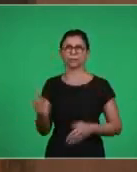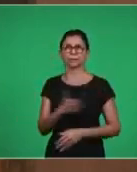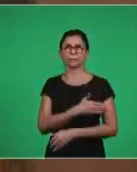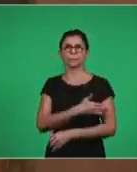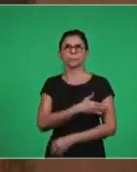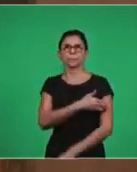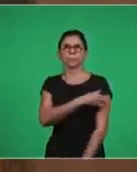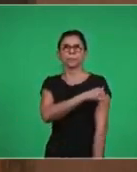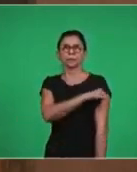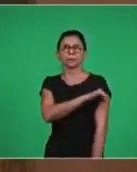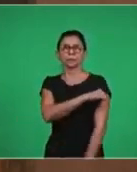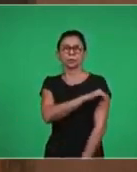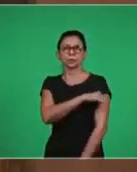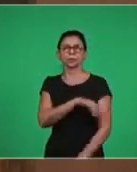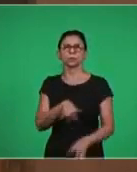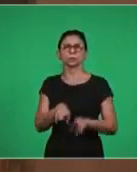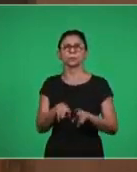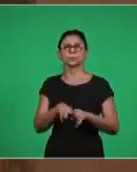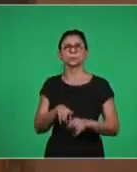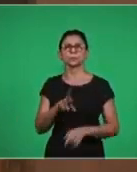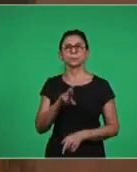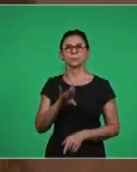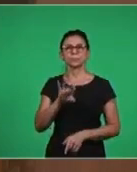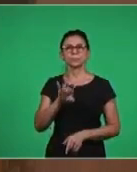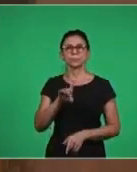In other areas, in Rio de Janeiro also.